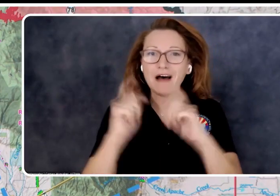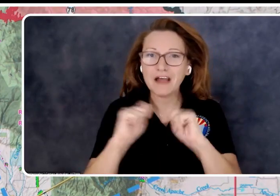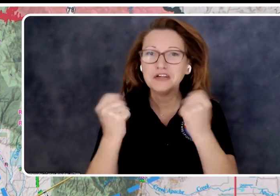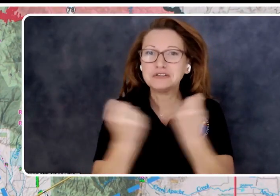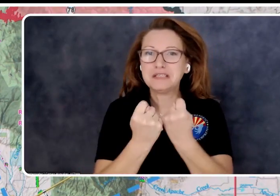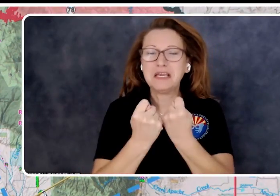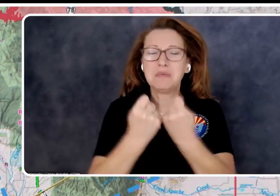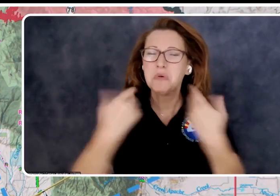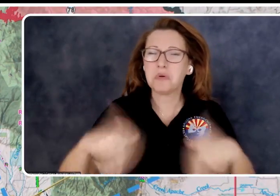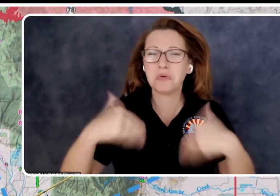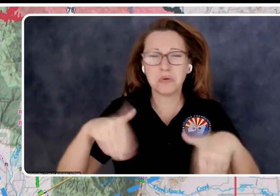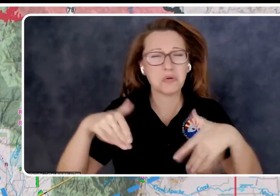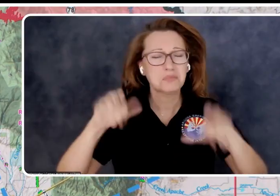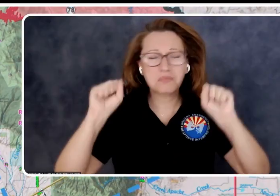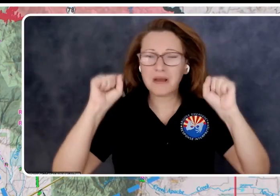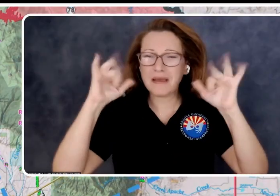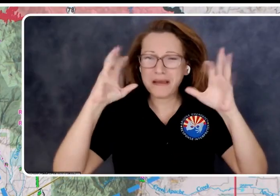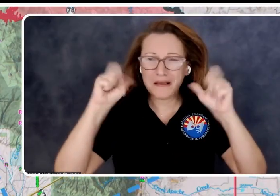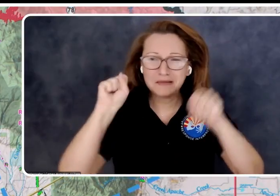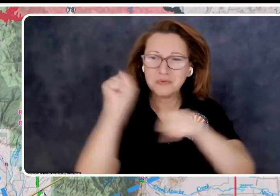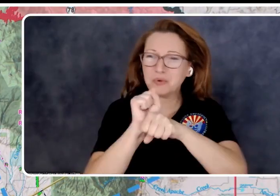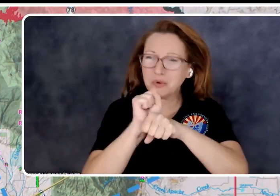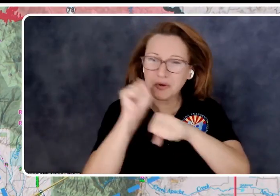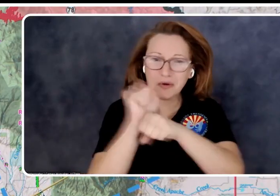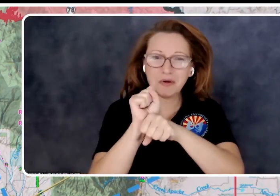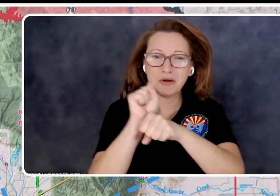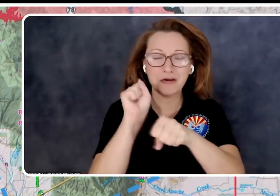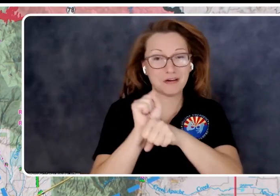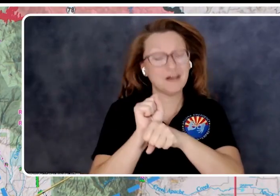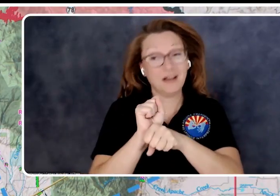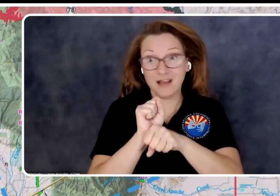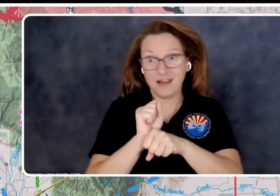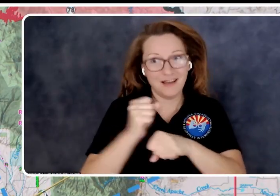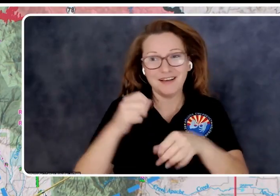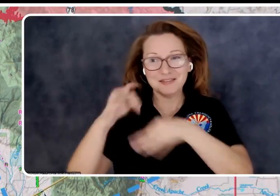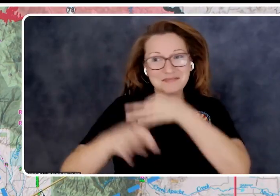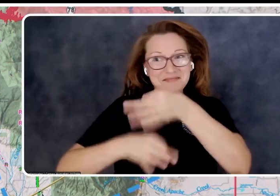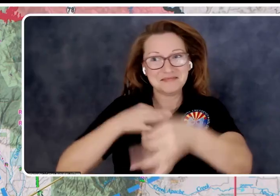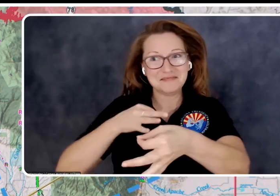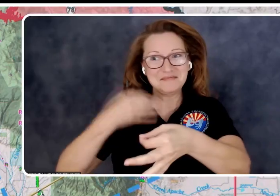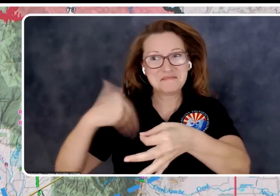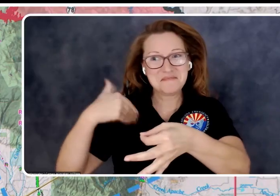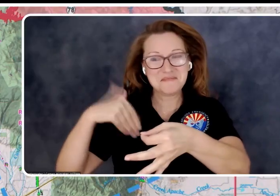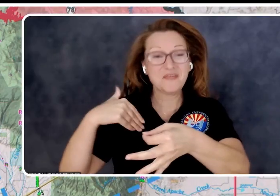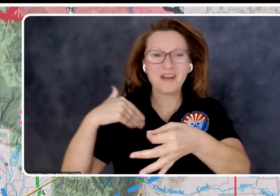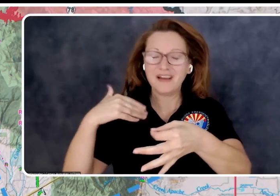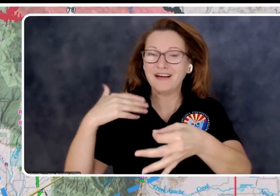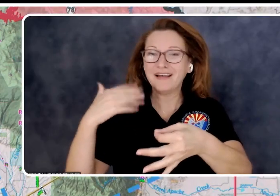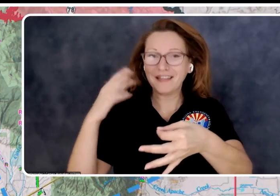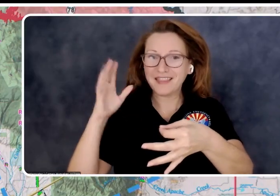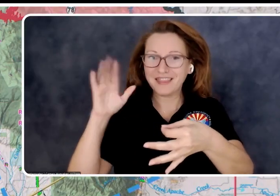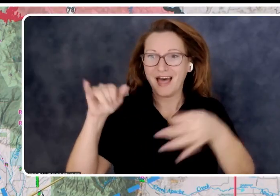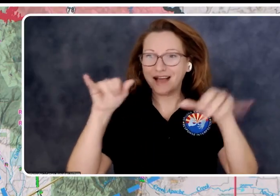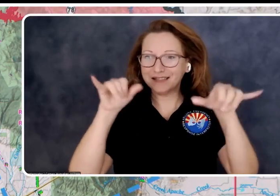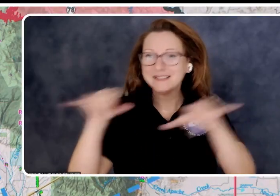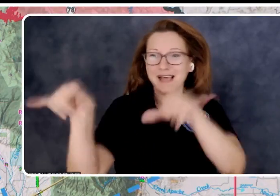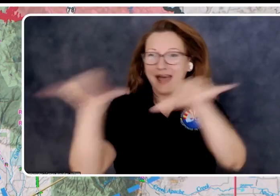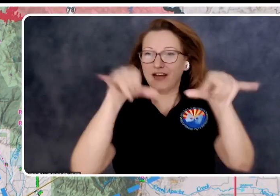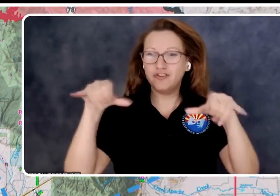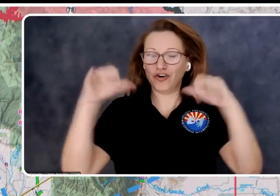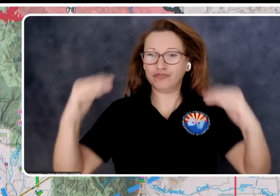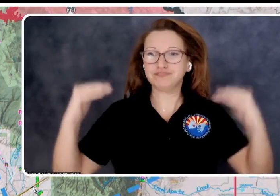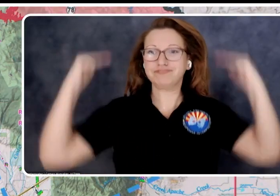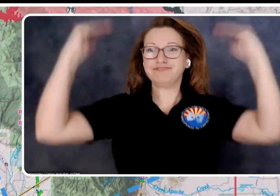Incident Management team did ahead of us. I've got some big shoes to fill on this update, and they've set the table for us in a great